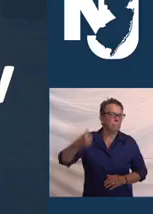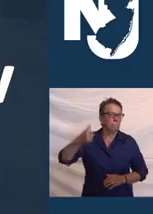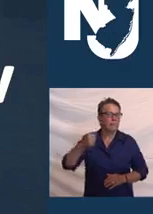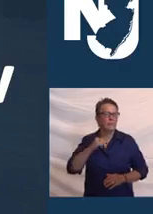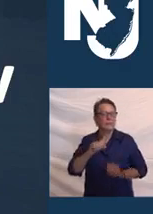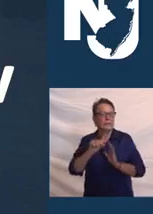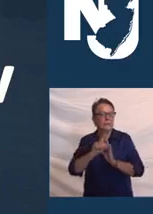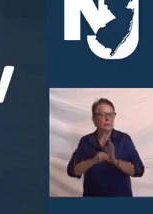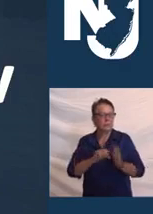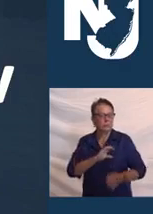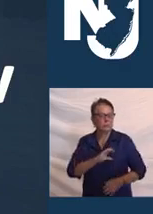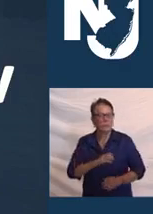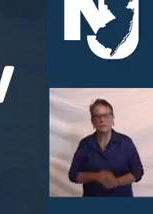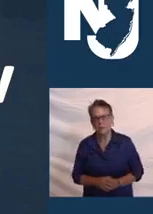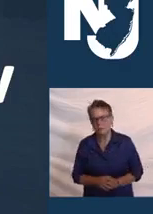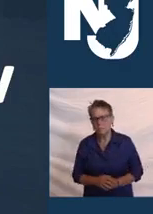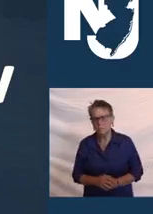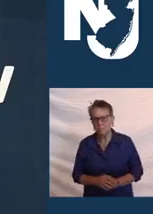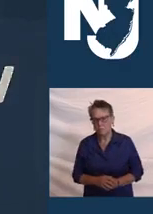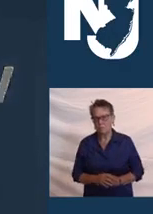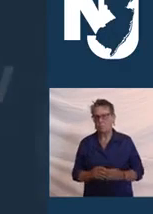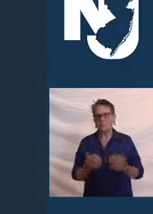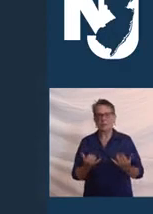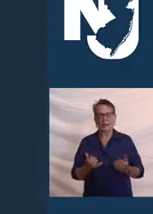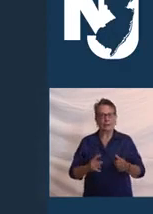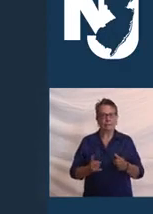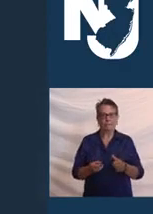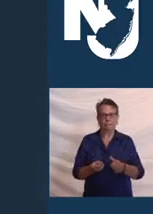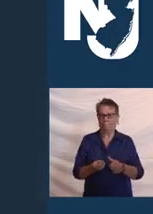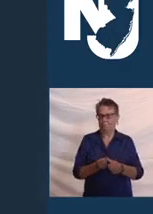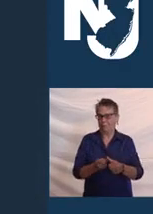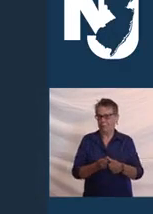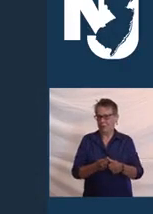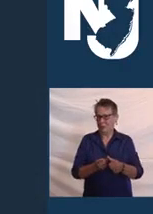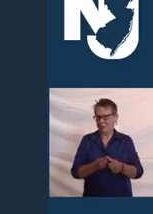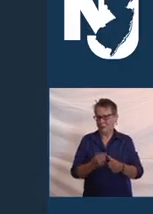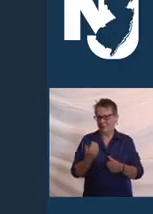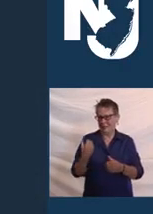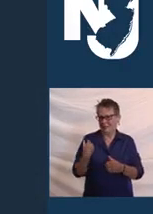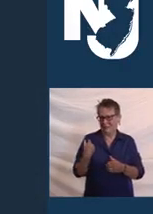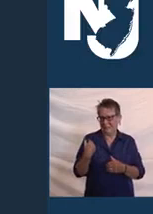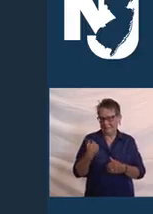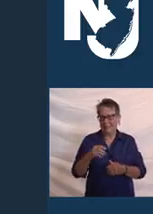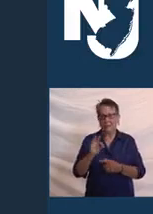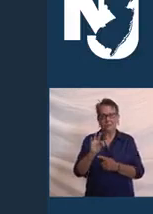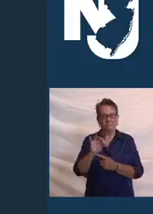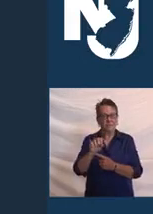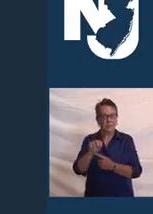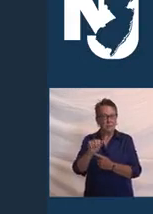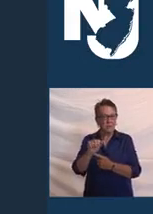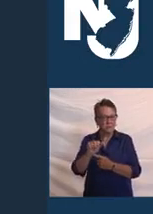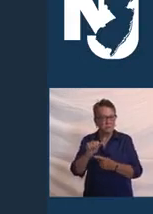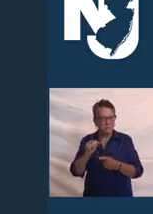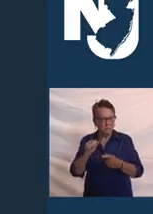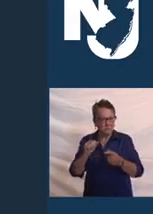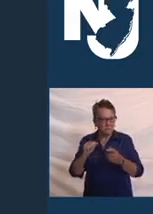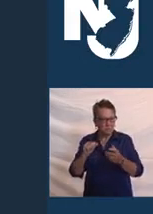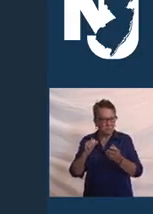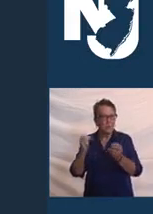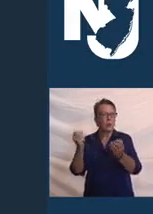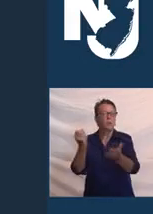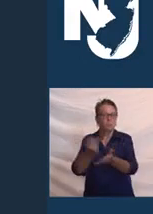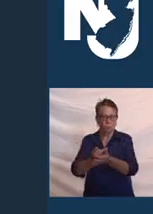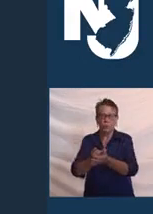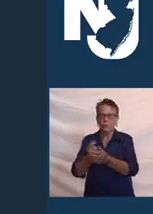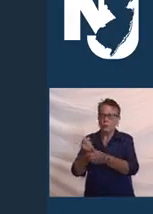thousands. First thing, over the weekend, FEMA granted our request for a major disaster declaration for residents in